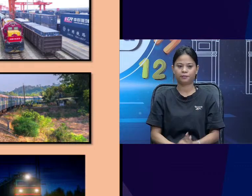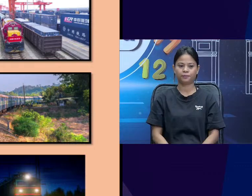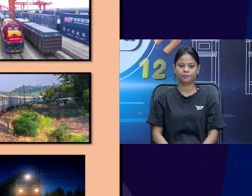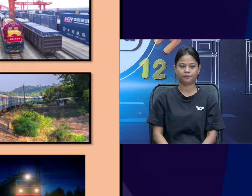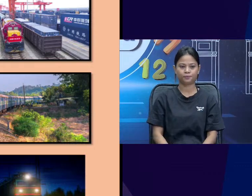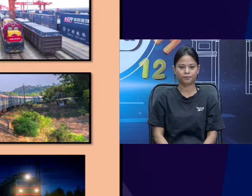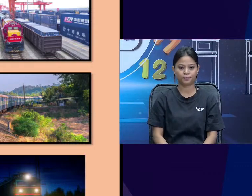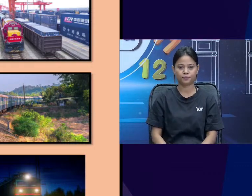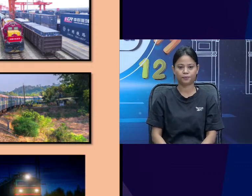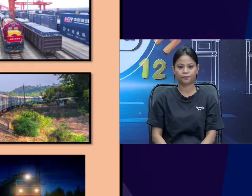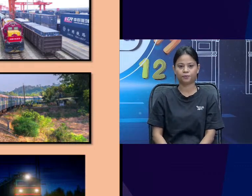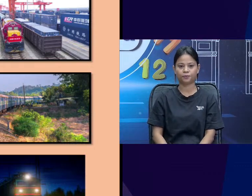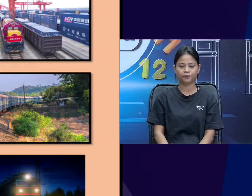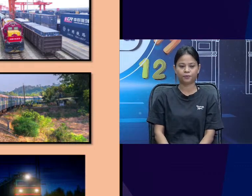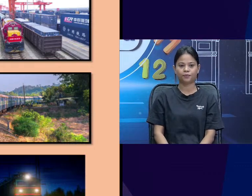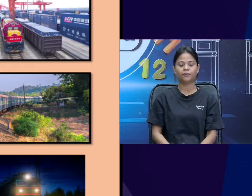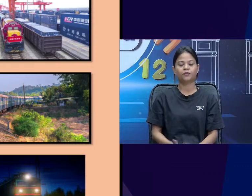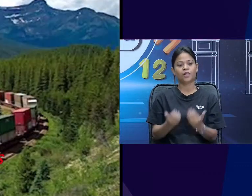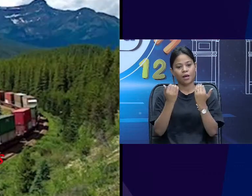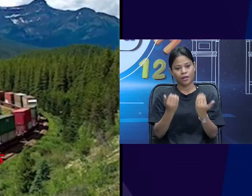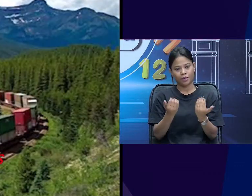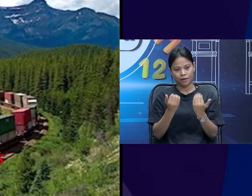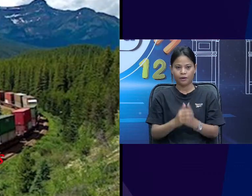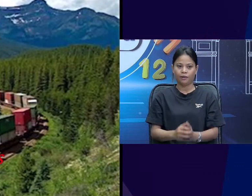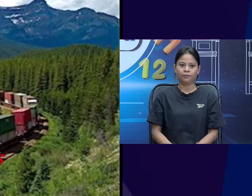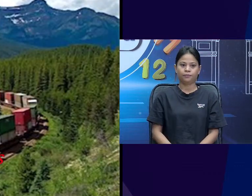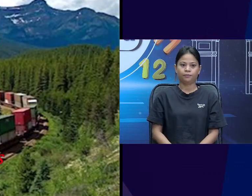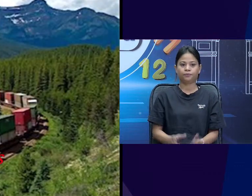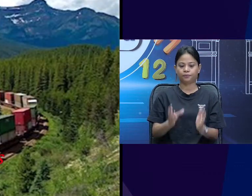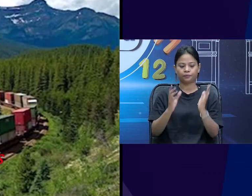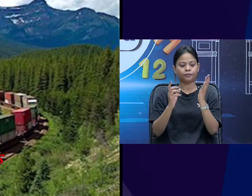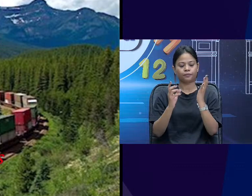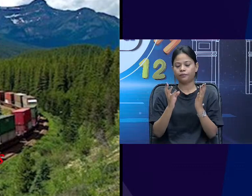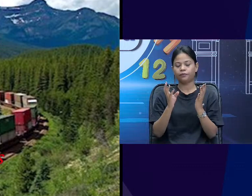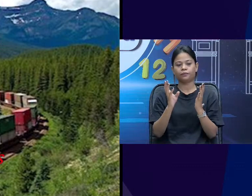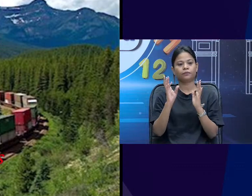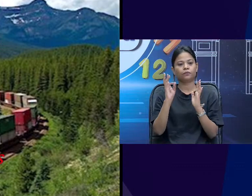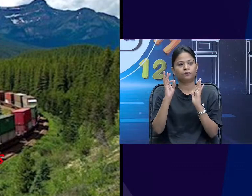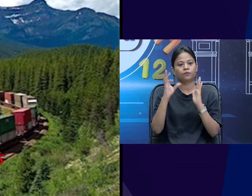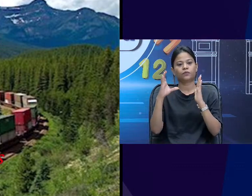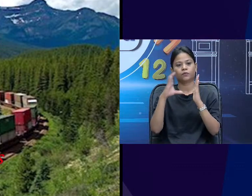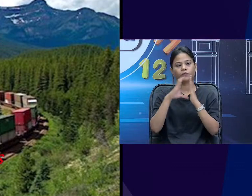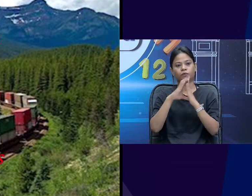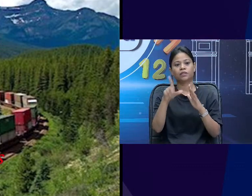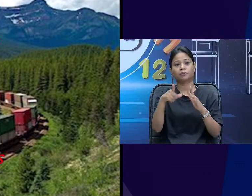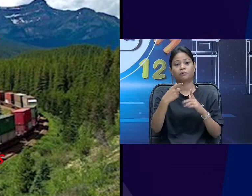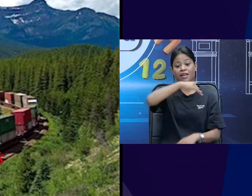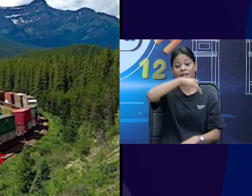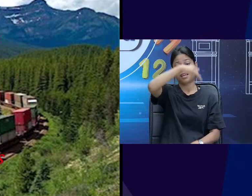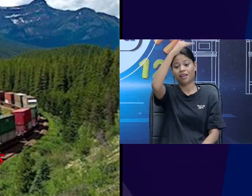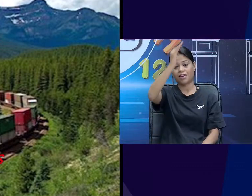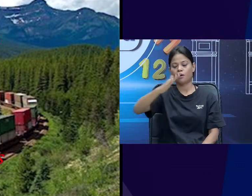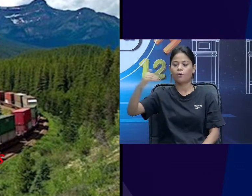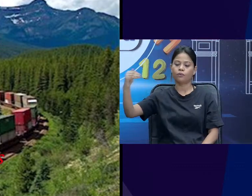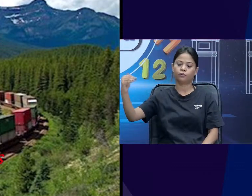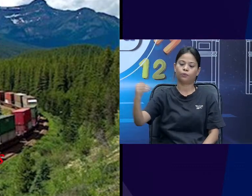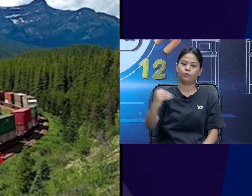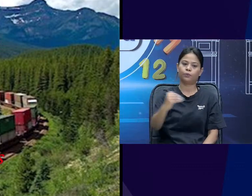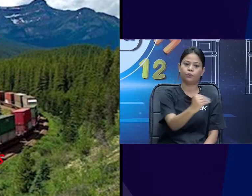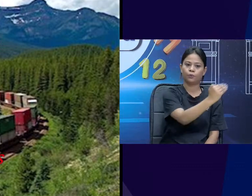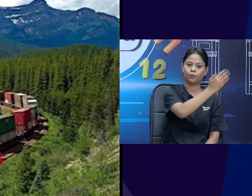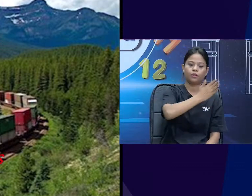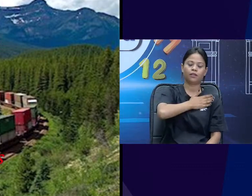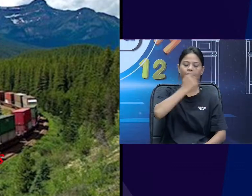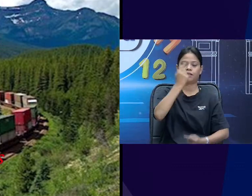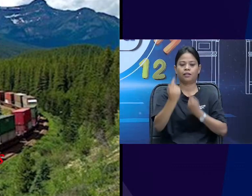Okay. Now we have the last stanza here, which says, over the mountains, over the plains,